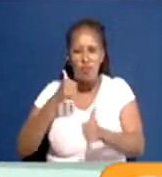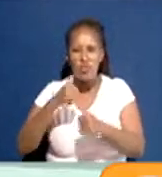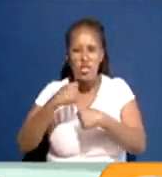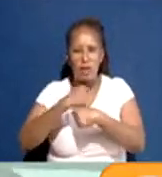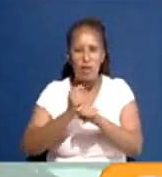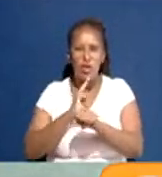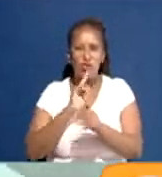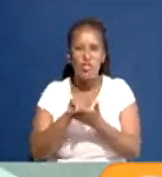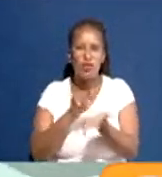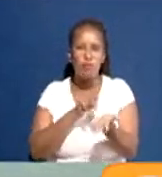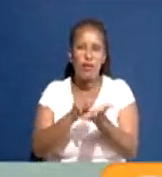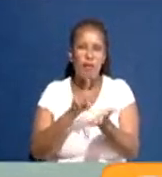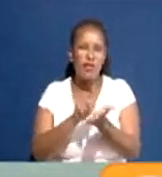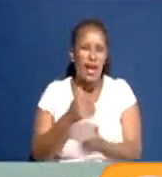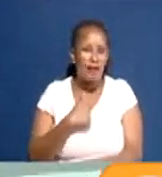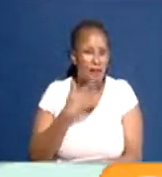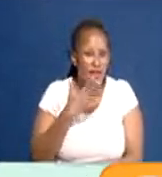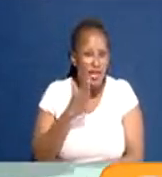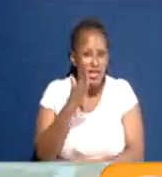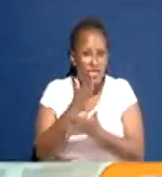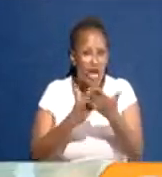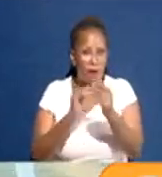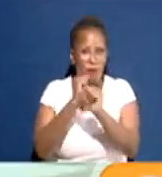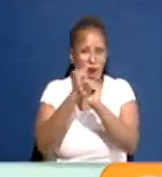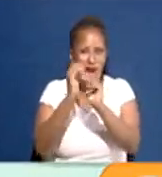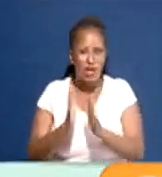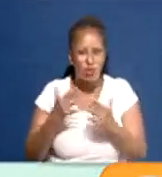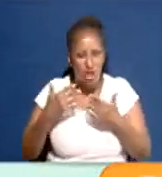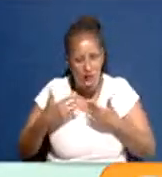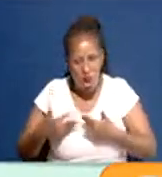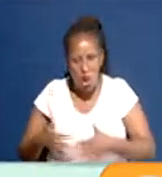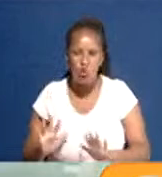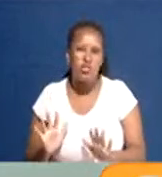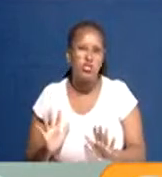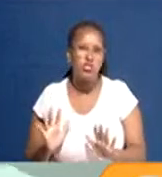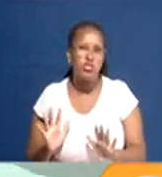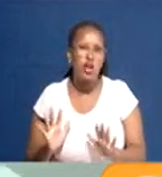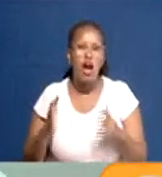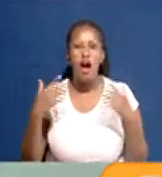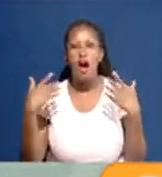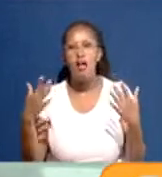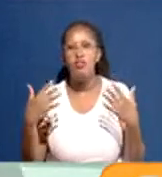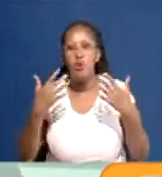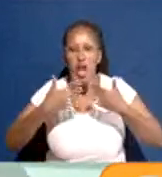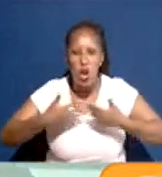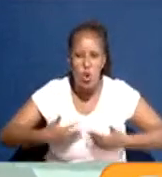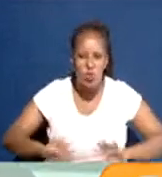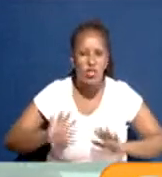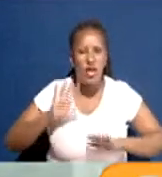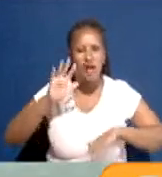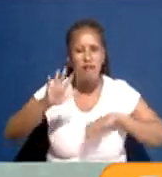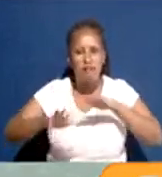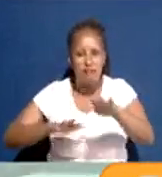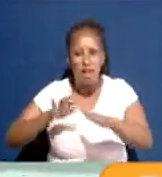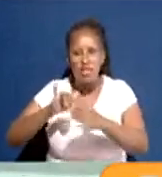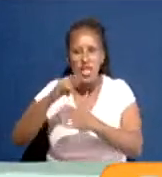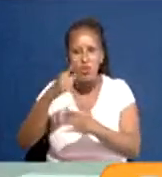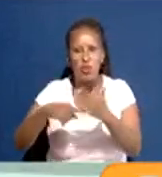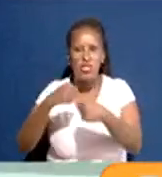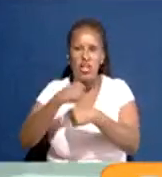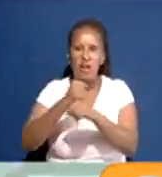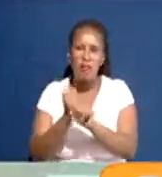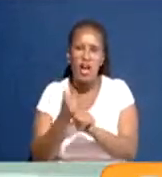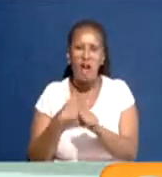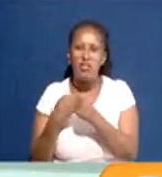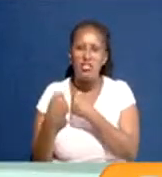are paid. Some of the workers lose their limbs, they lose their hands, and that is what makes them underpaid.